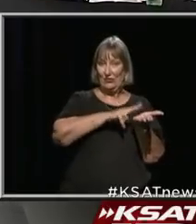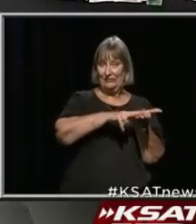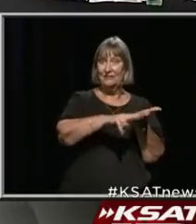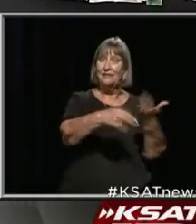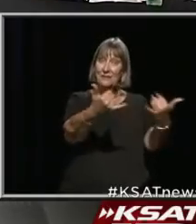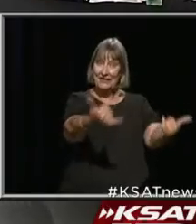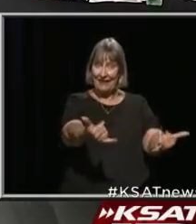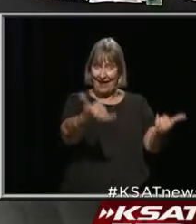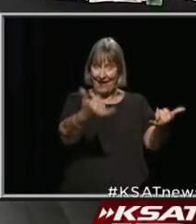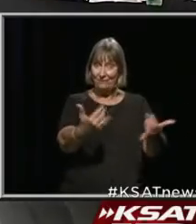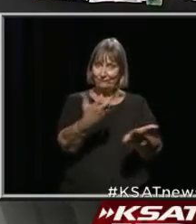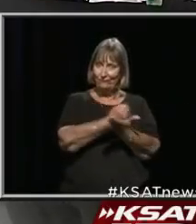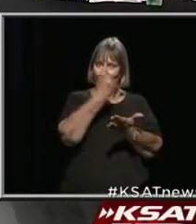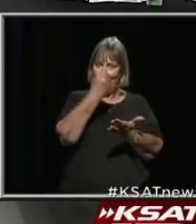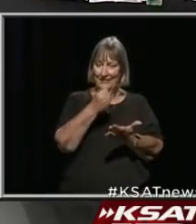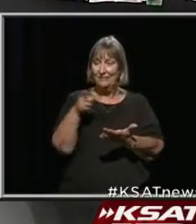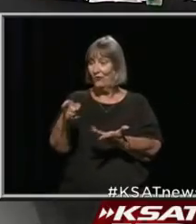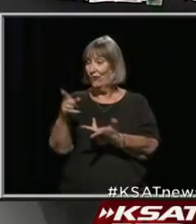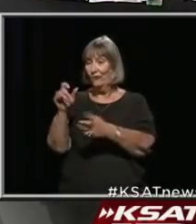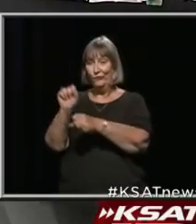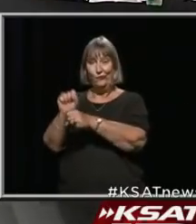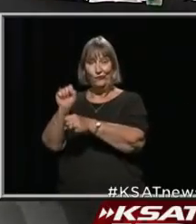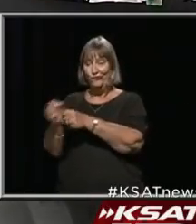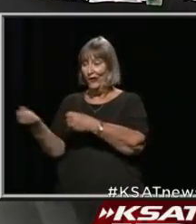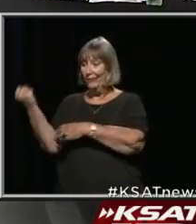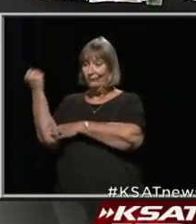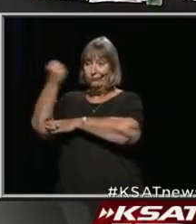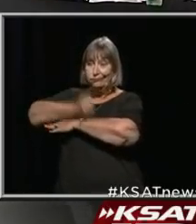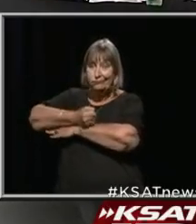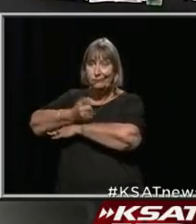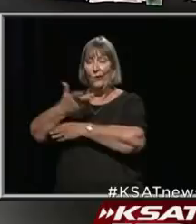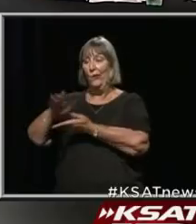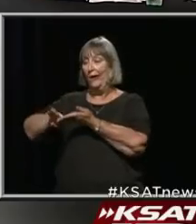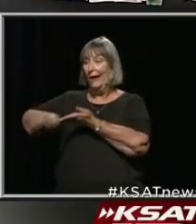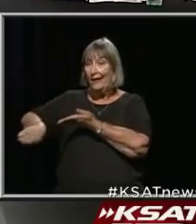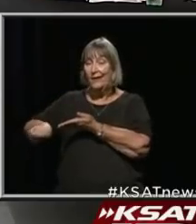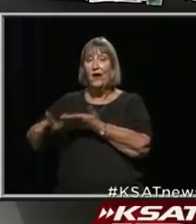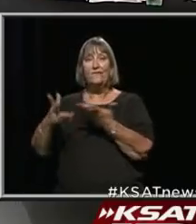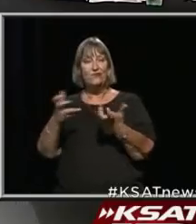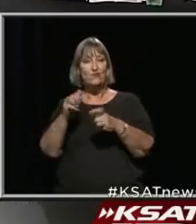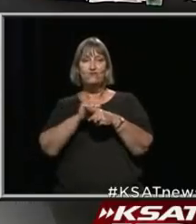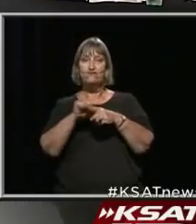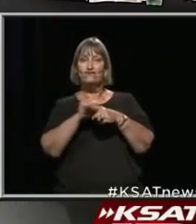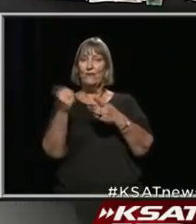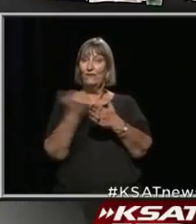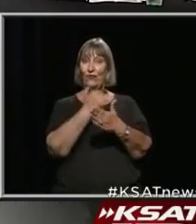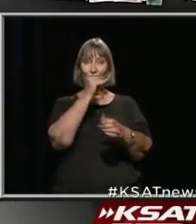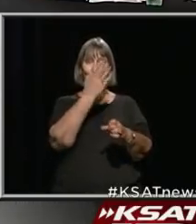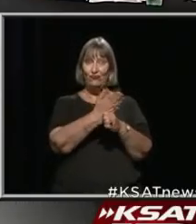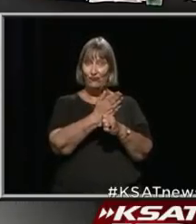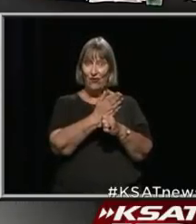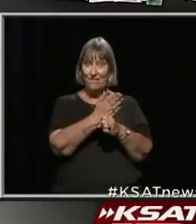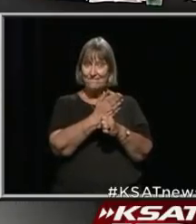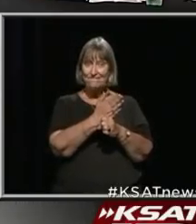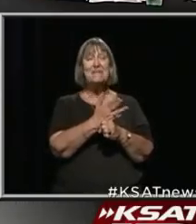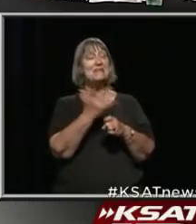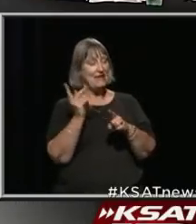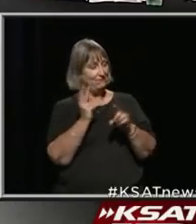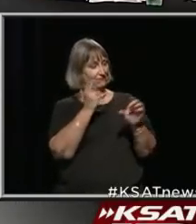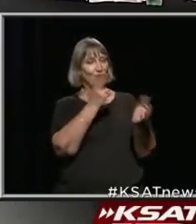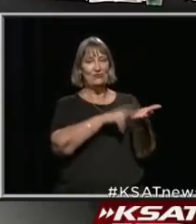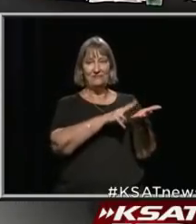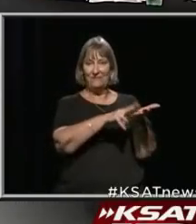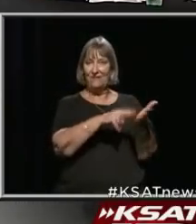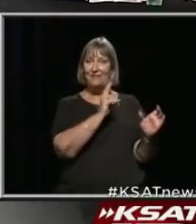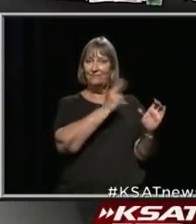now. If you've been displaced from work because of COVID-19 and need to train up a new skill for jobs that are available today in our community, you